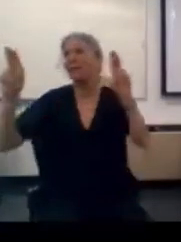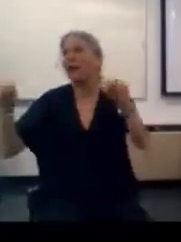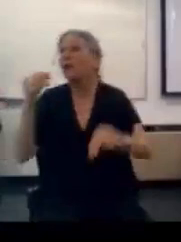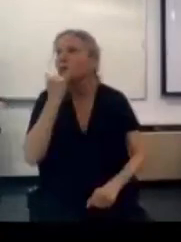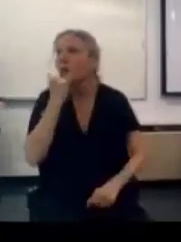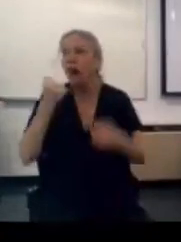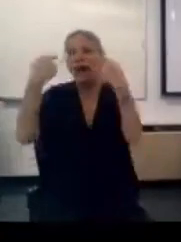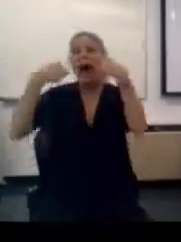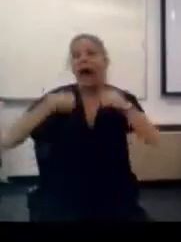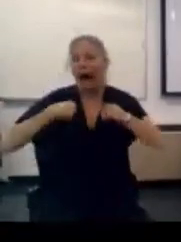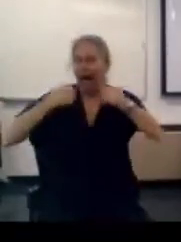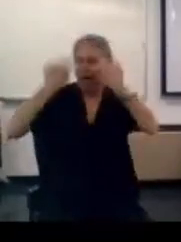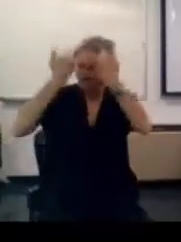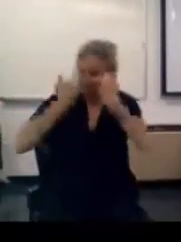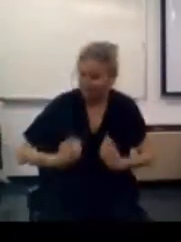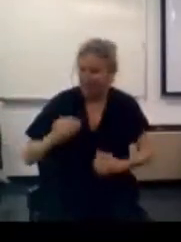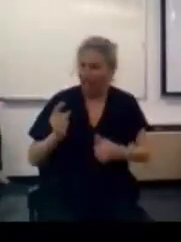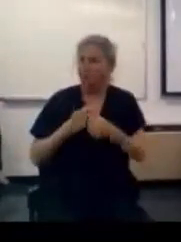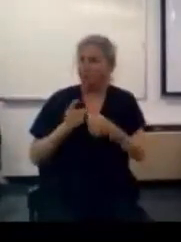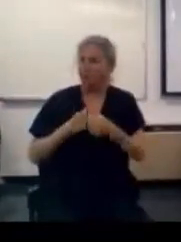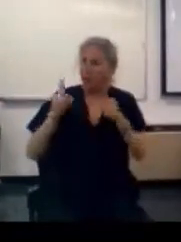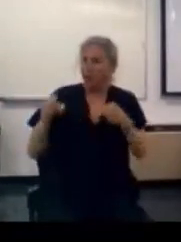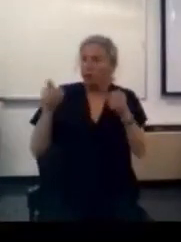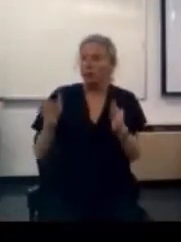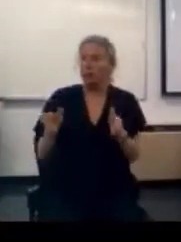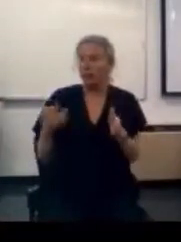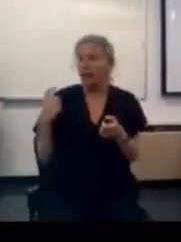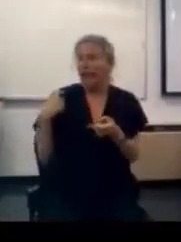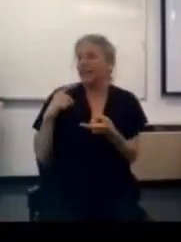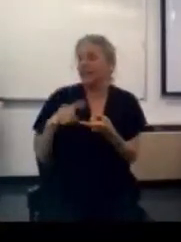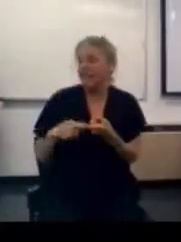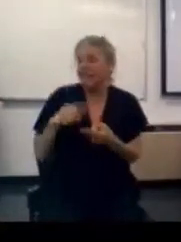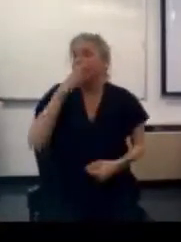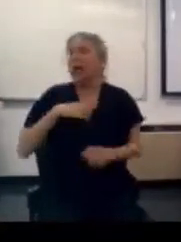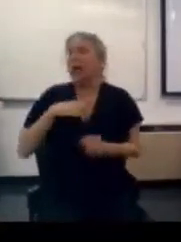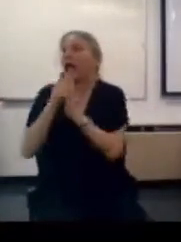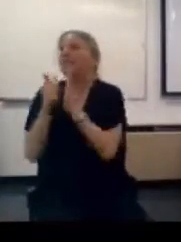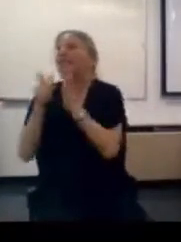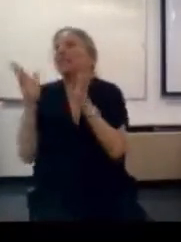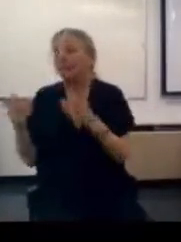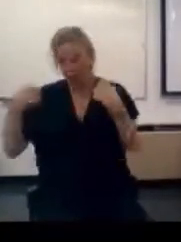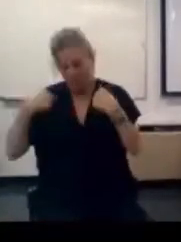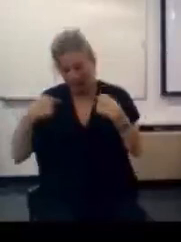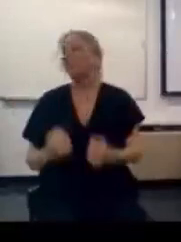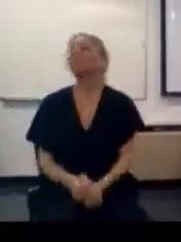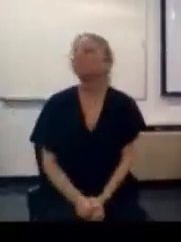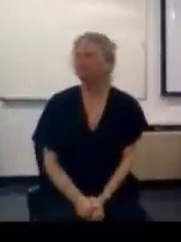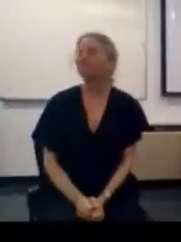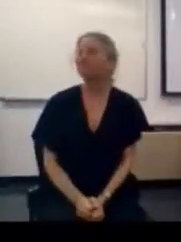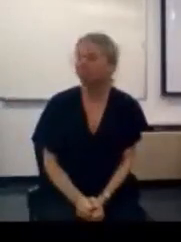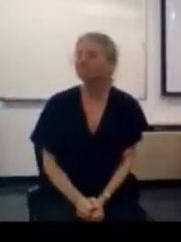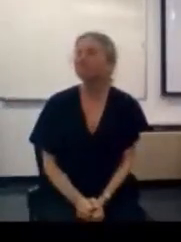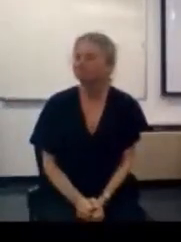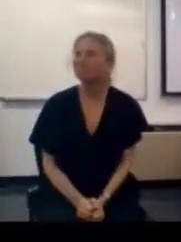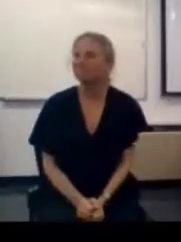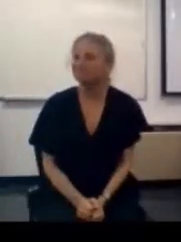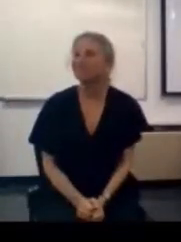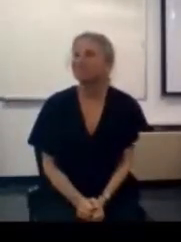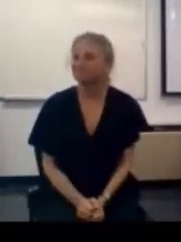gun, right? No. This is what a first responder looks like, a Latina lady lawyer, right?